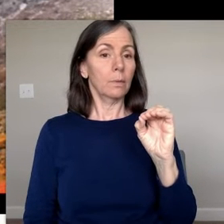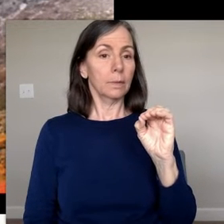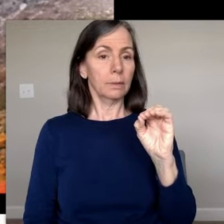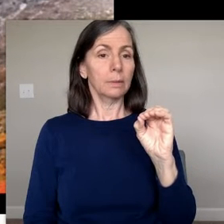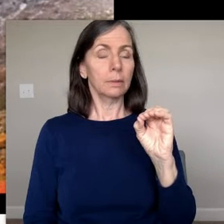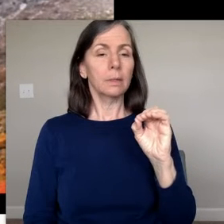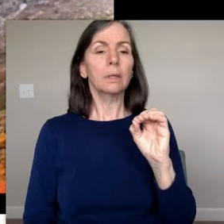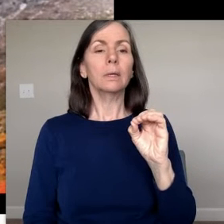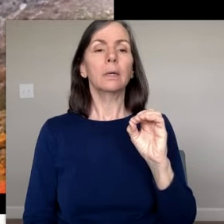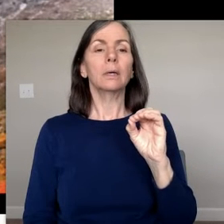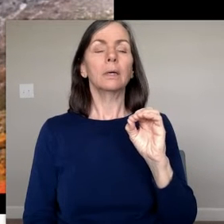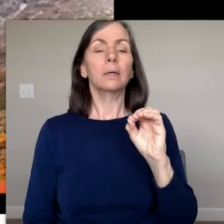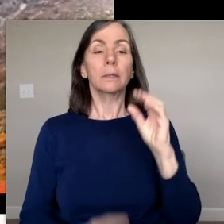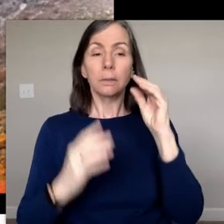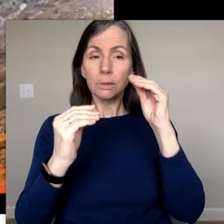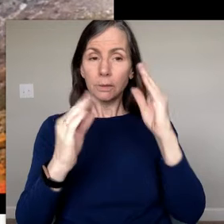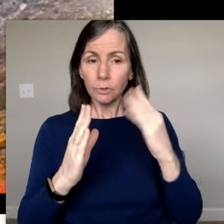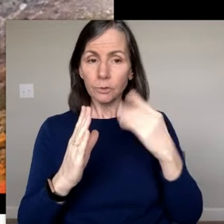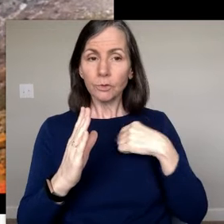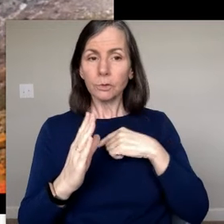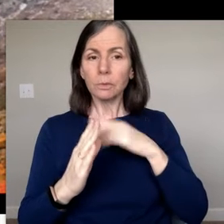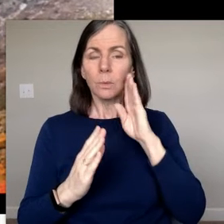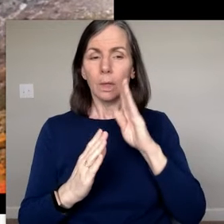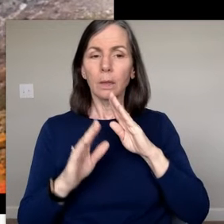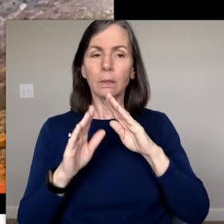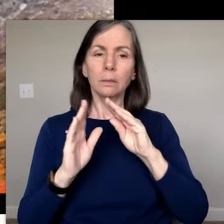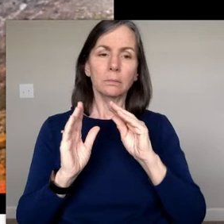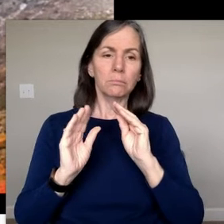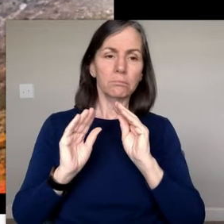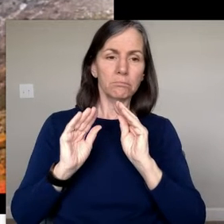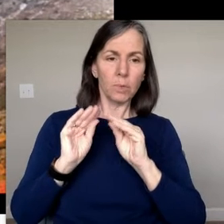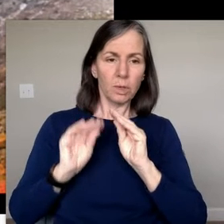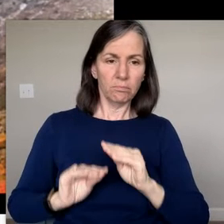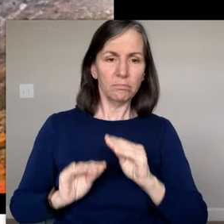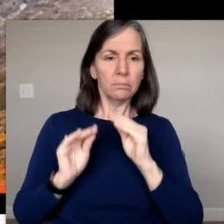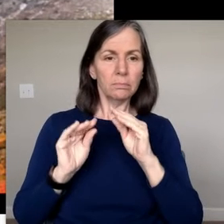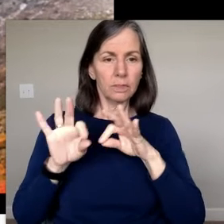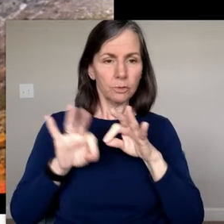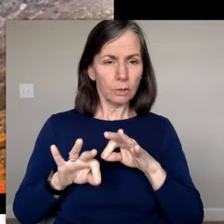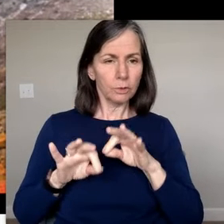That's where we're going to put the instructions on what we want you to answer for that day.